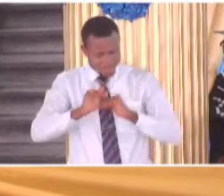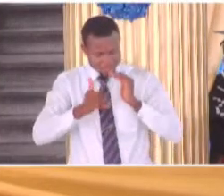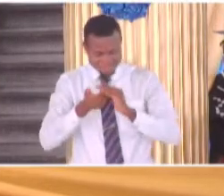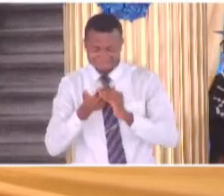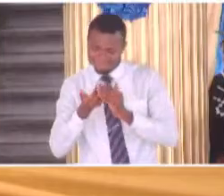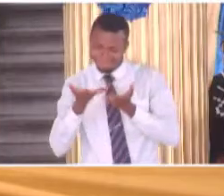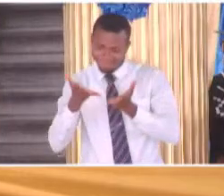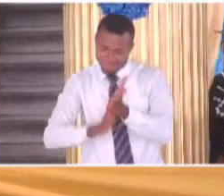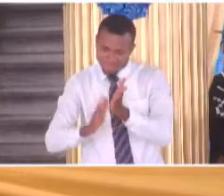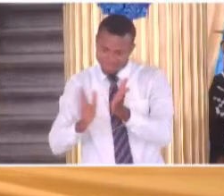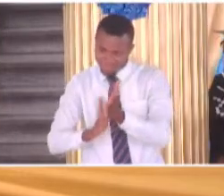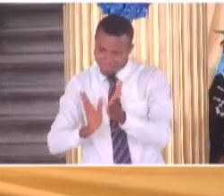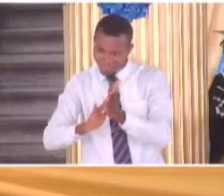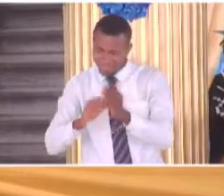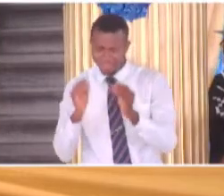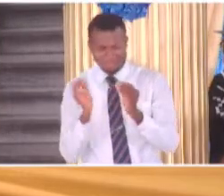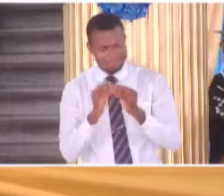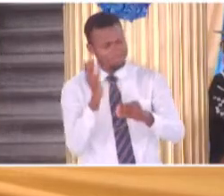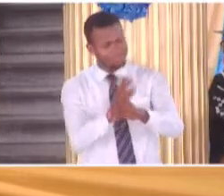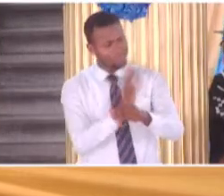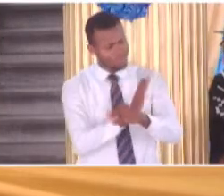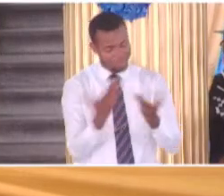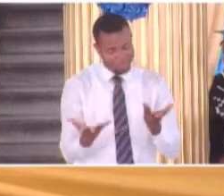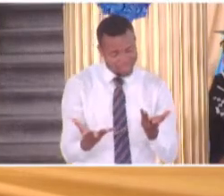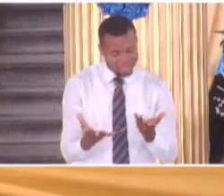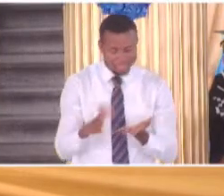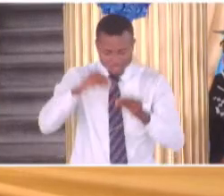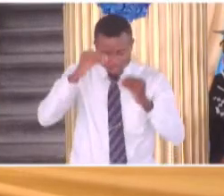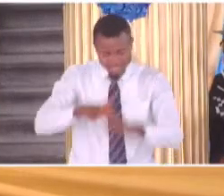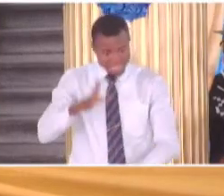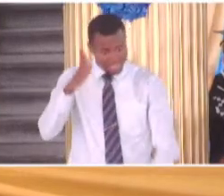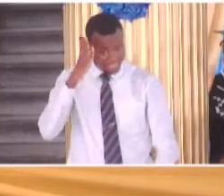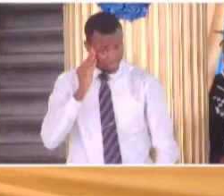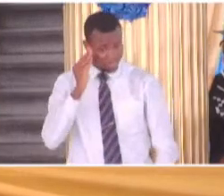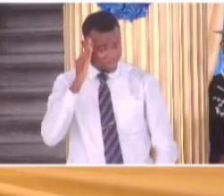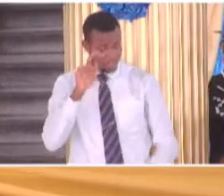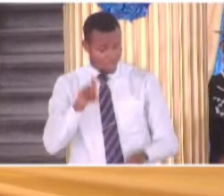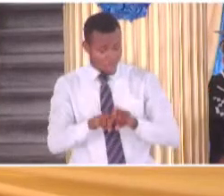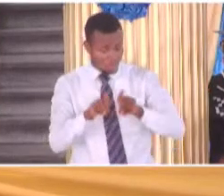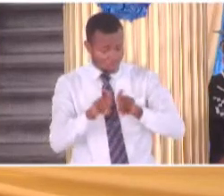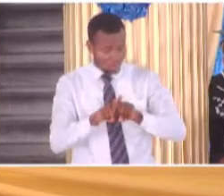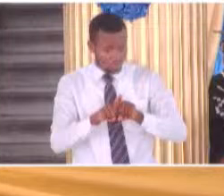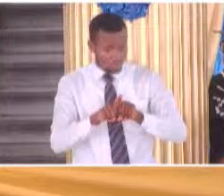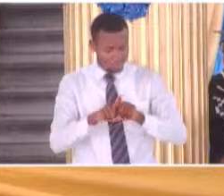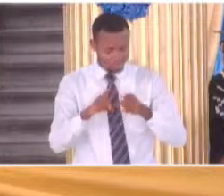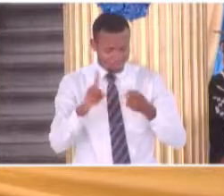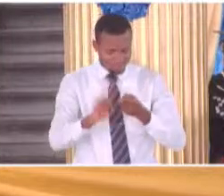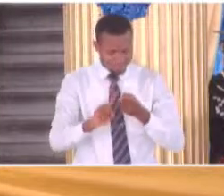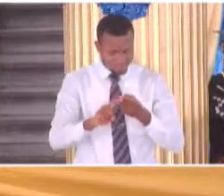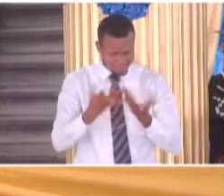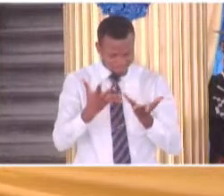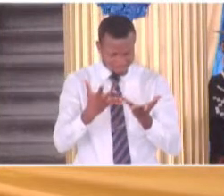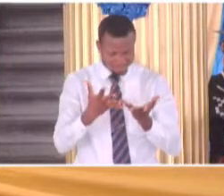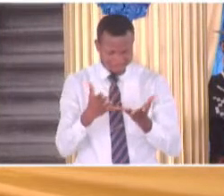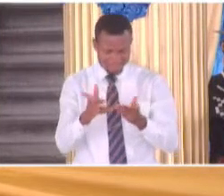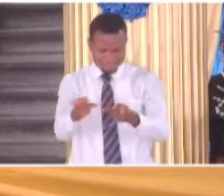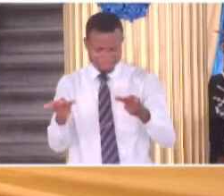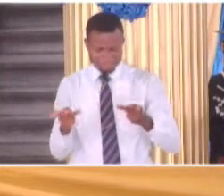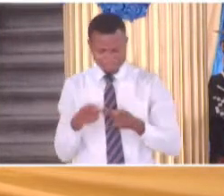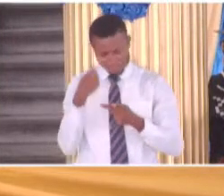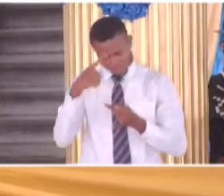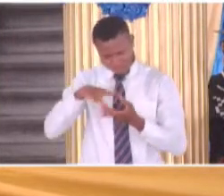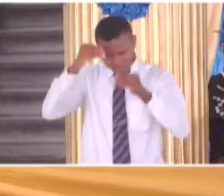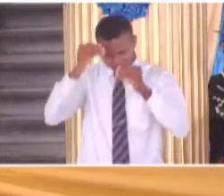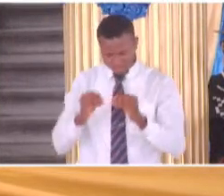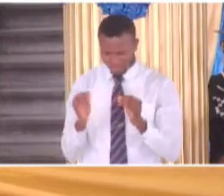and elevate the student experience to new heights. This will be a one-stop center with a